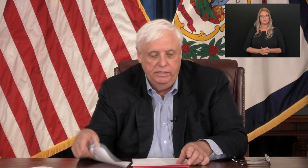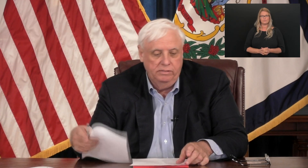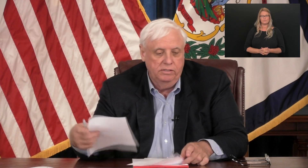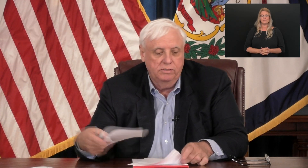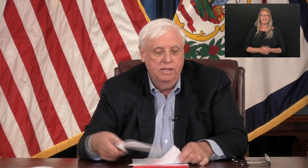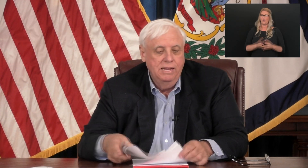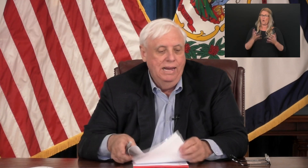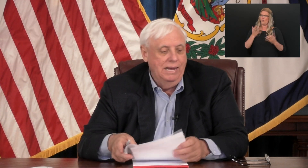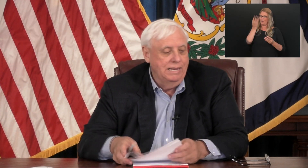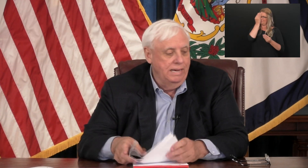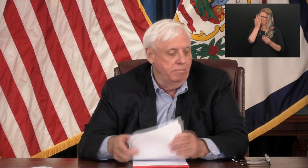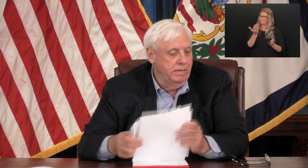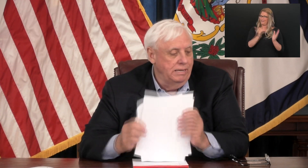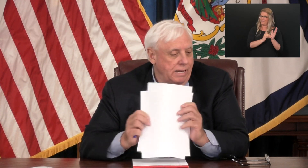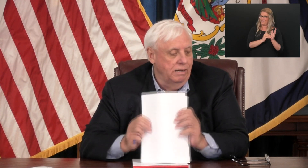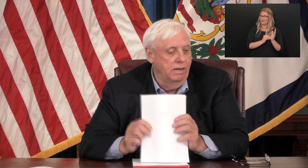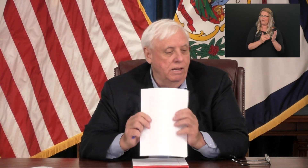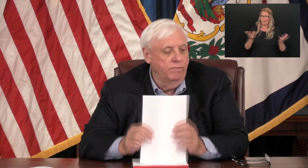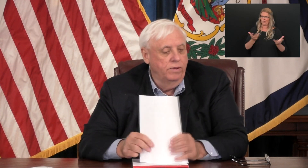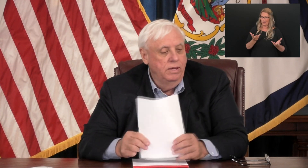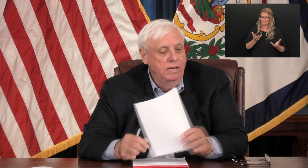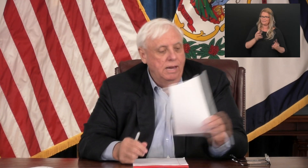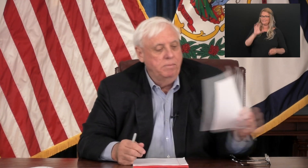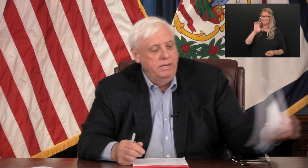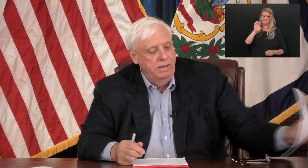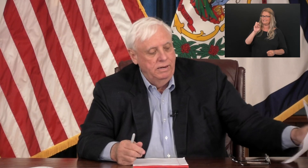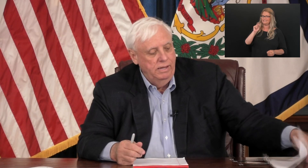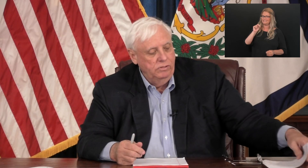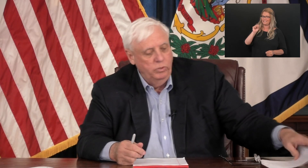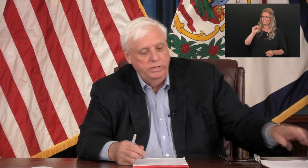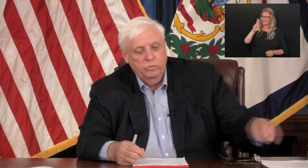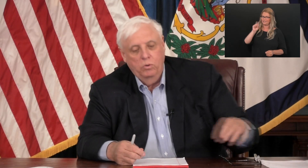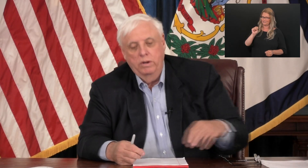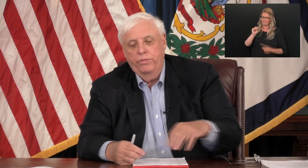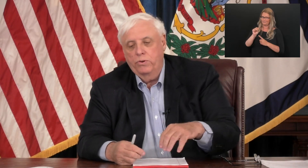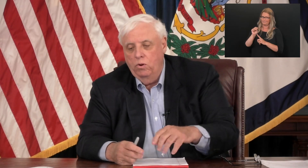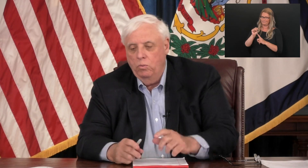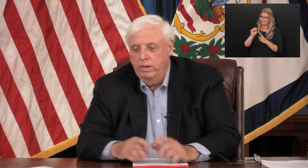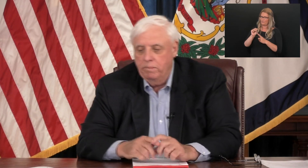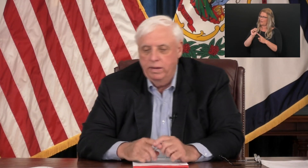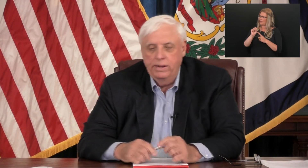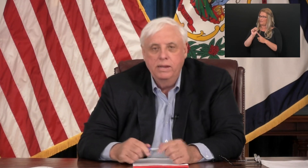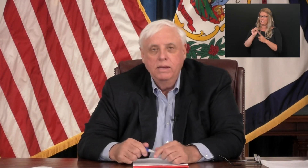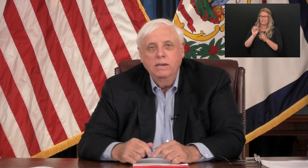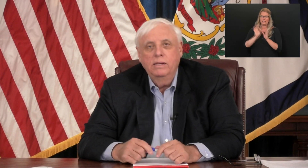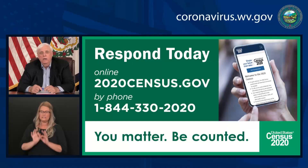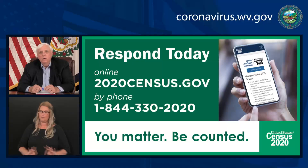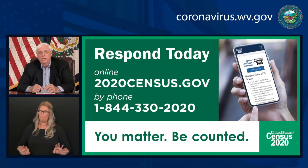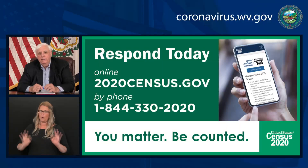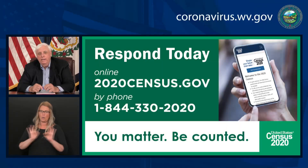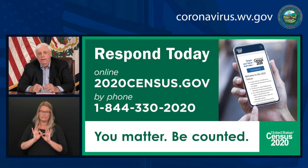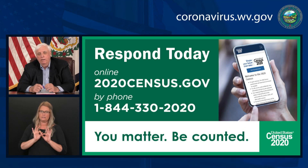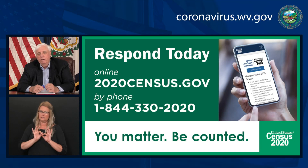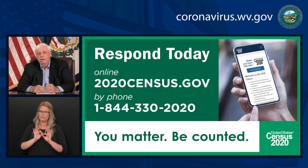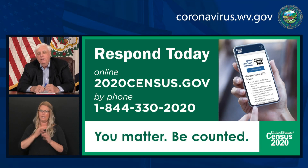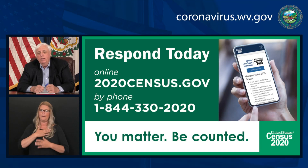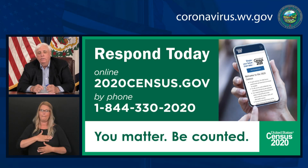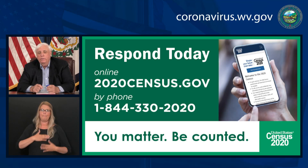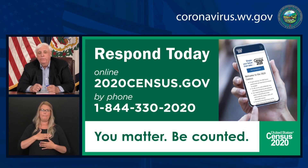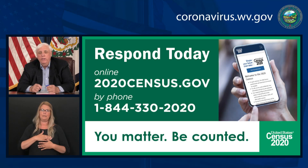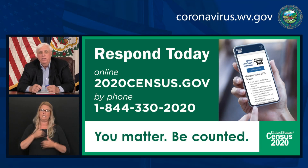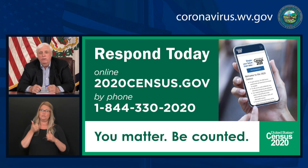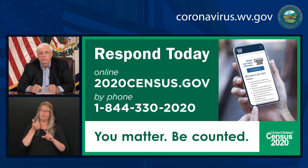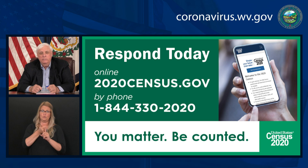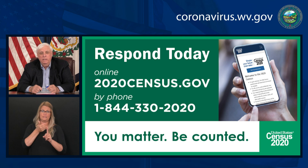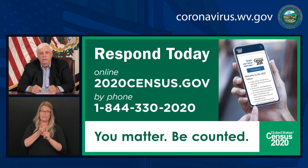the census. I can't beat that enough. I mean, unless we just want to throw away money, go get counted. There's